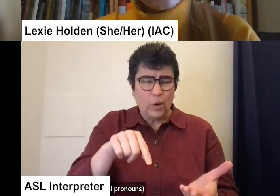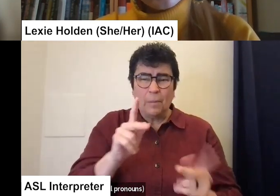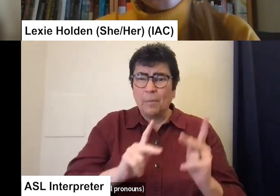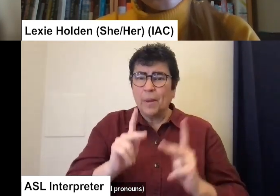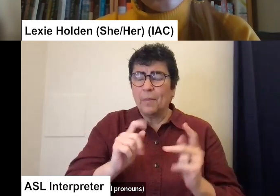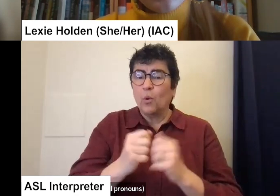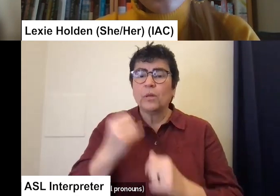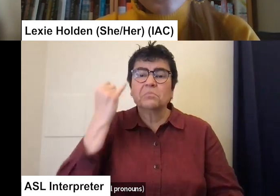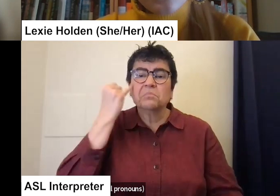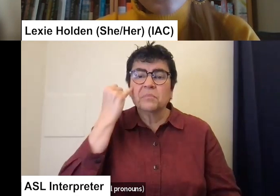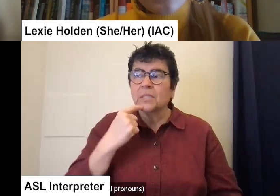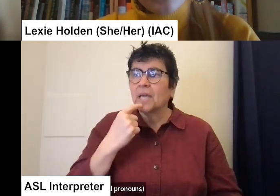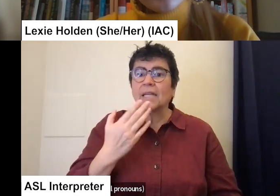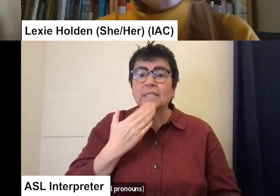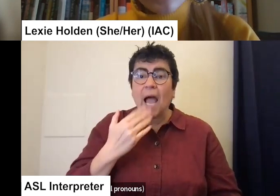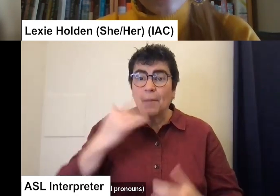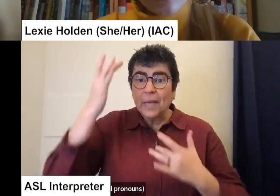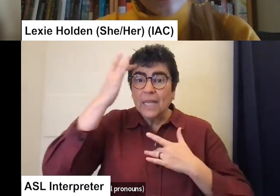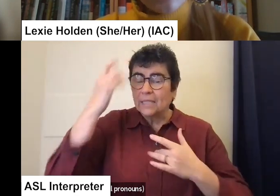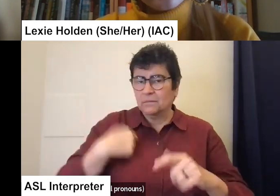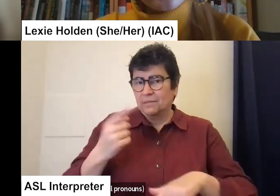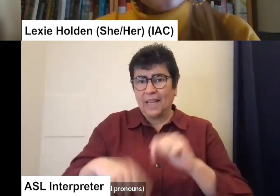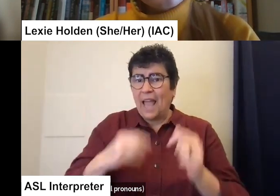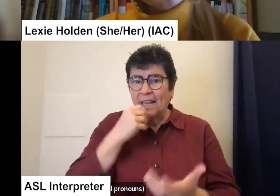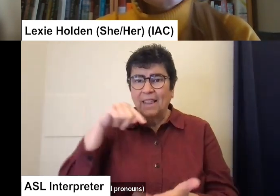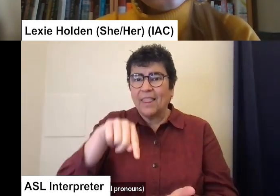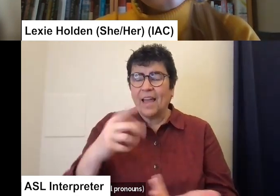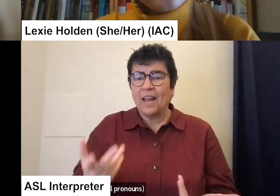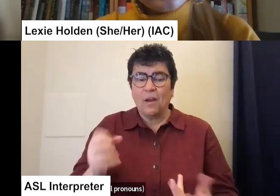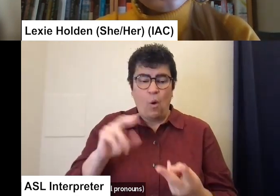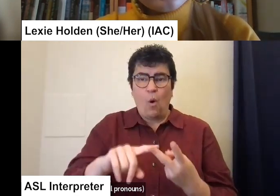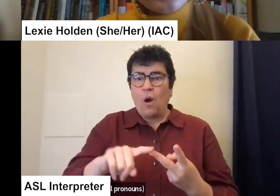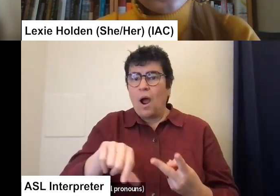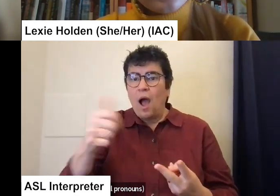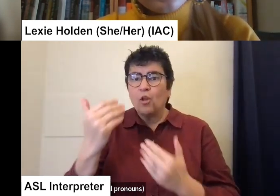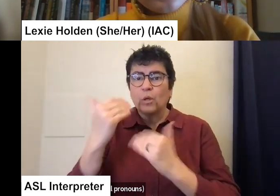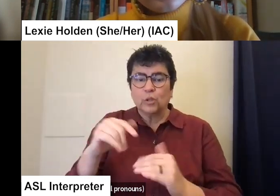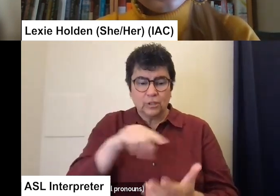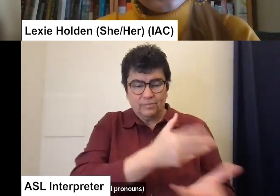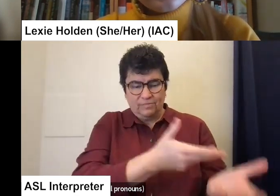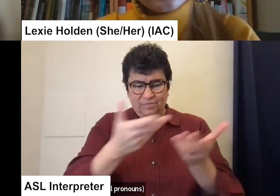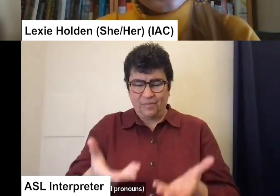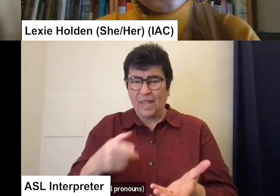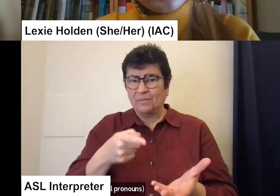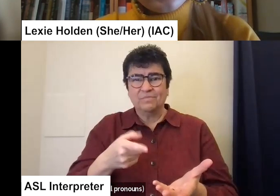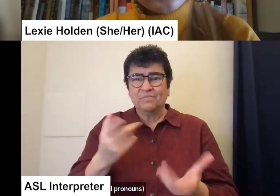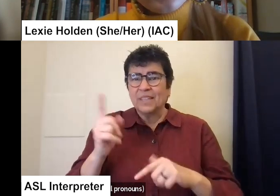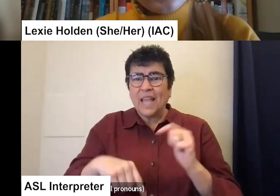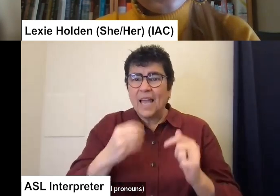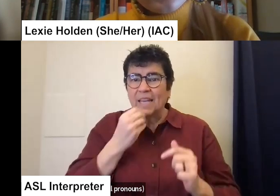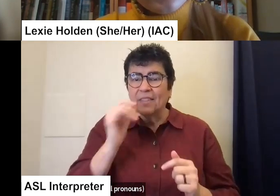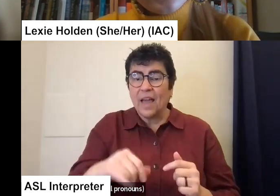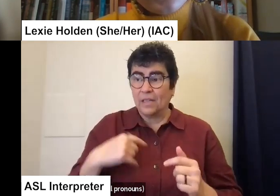with, let's say, diabetes, for example, couldn't eat, or people with other restrictions couldn't eat. Until this